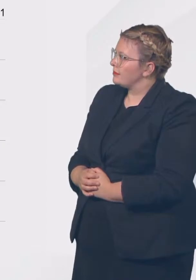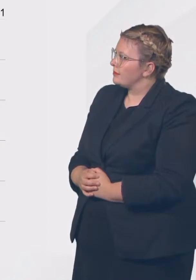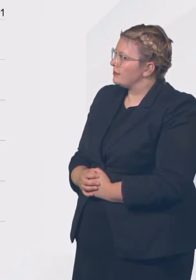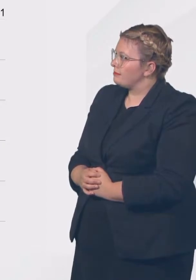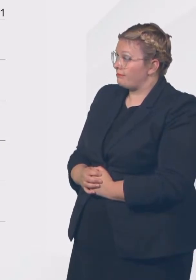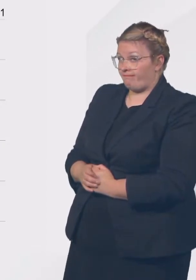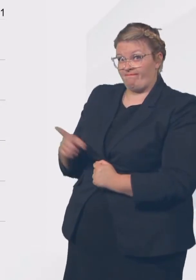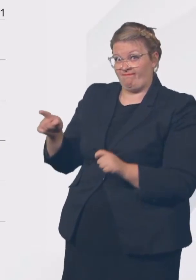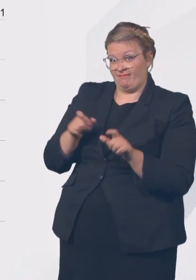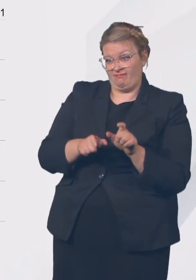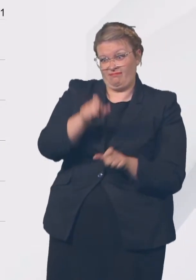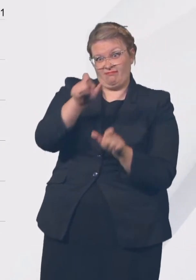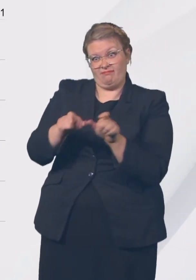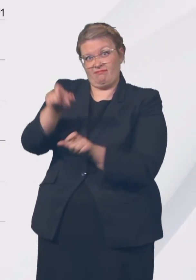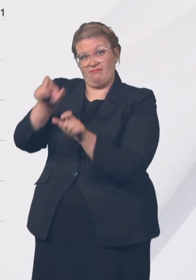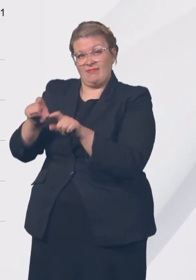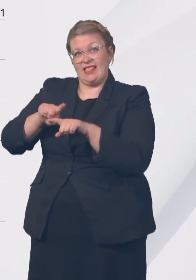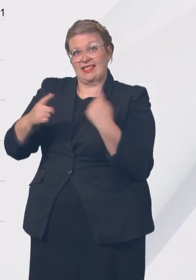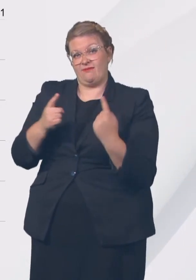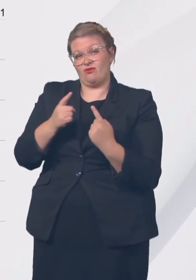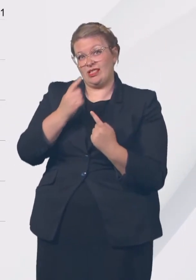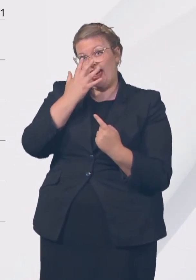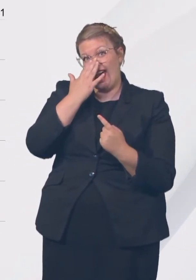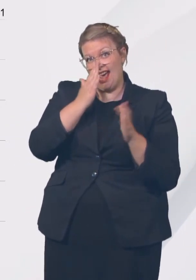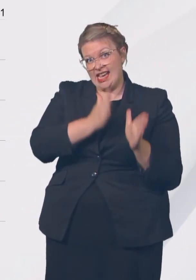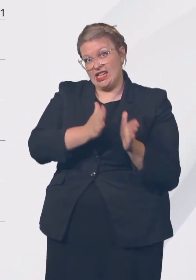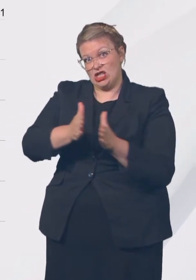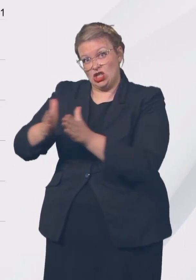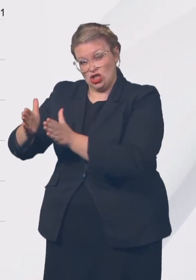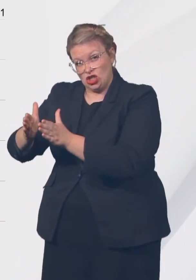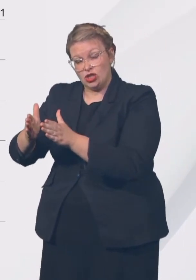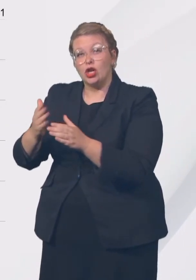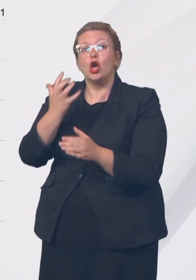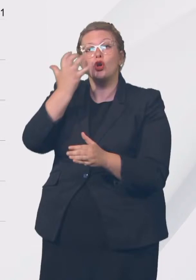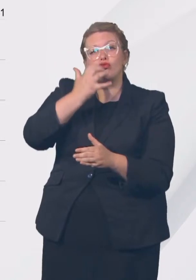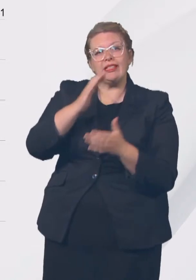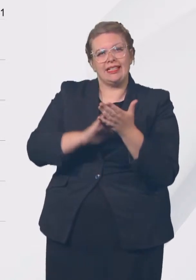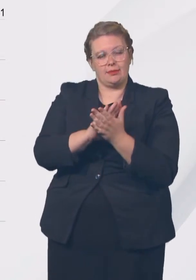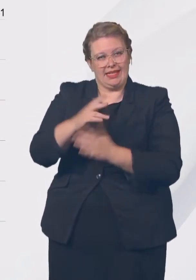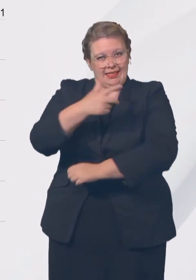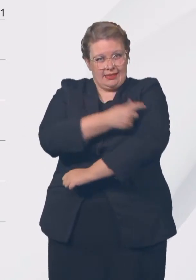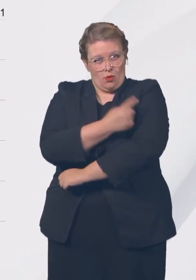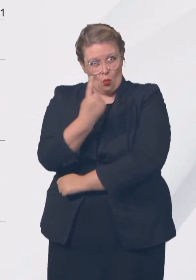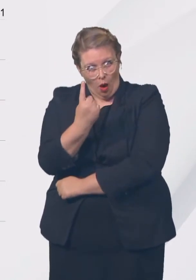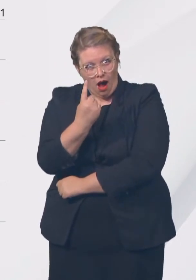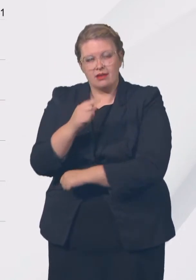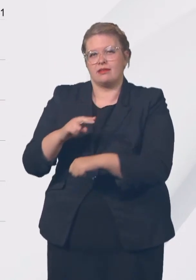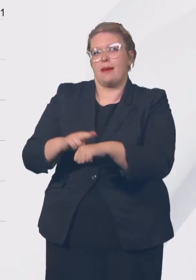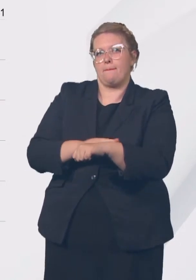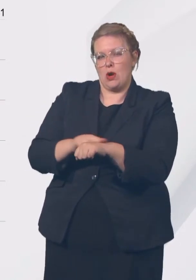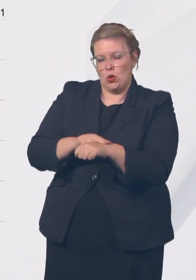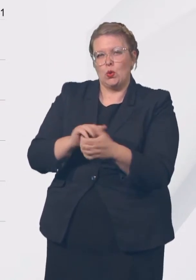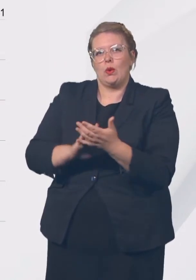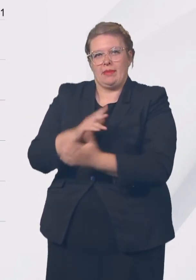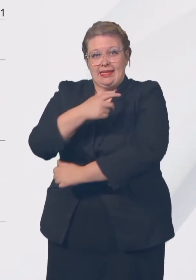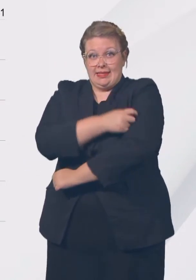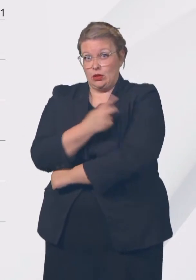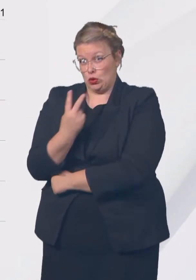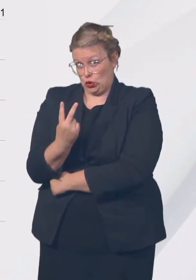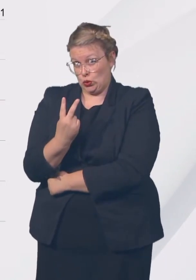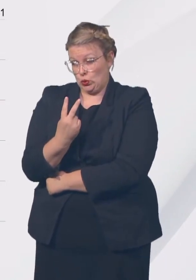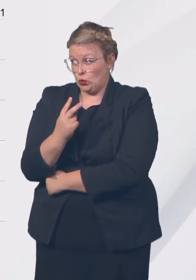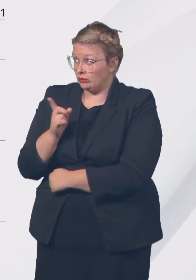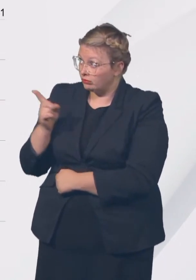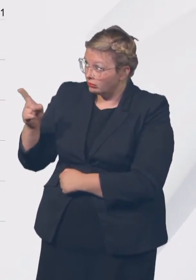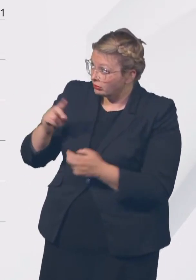had 1 dose, and the blue represent people who've had 2, and they are growing over time as the vaccination programme